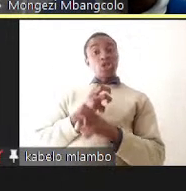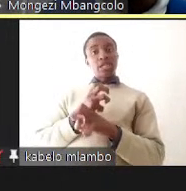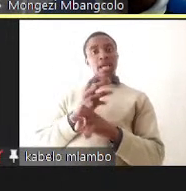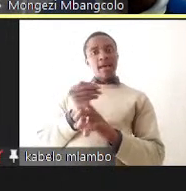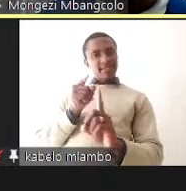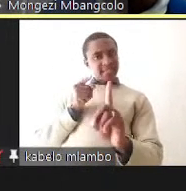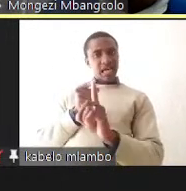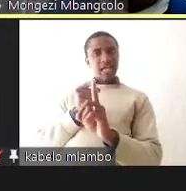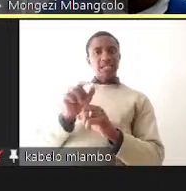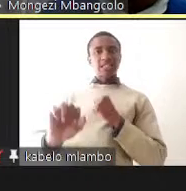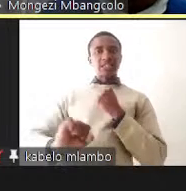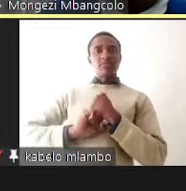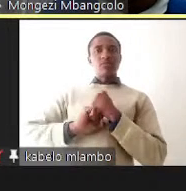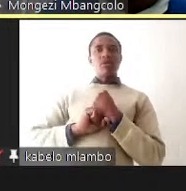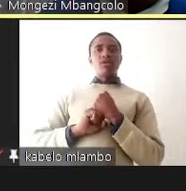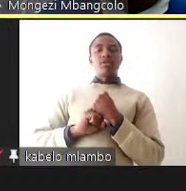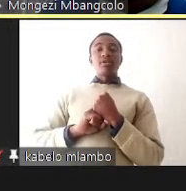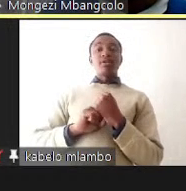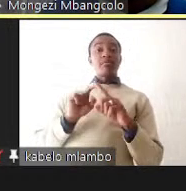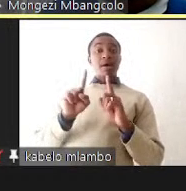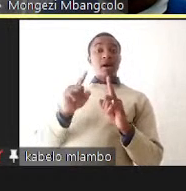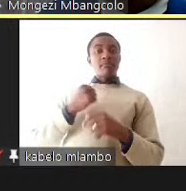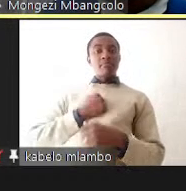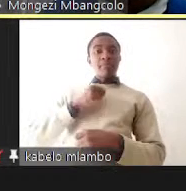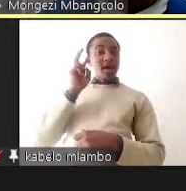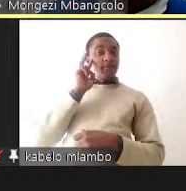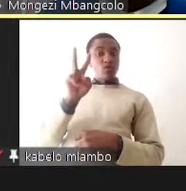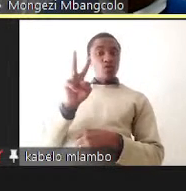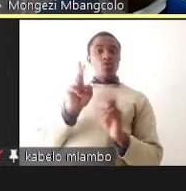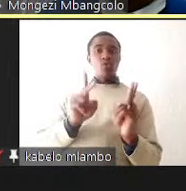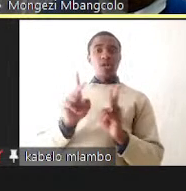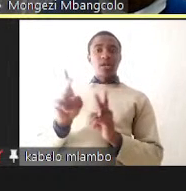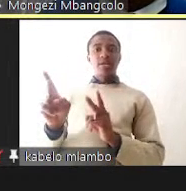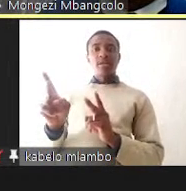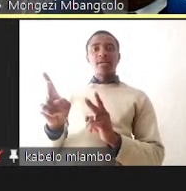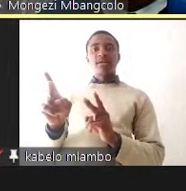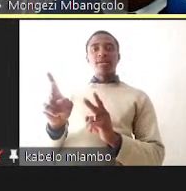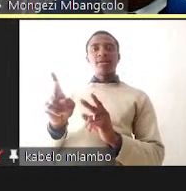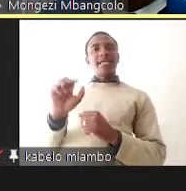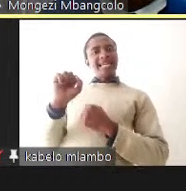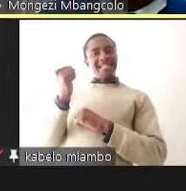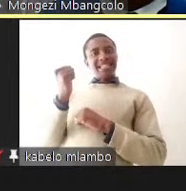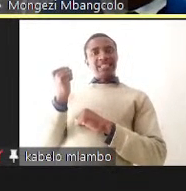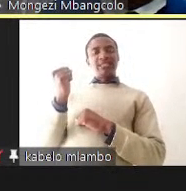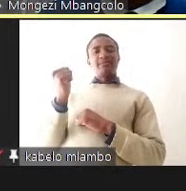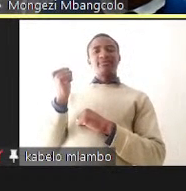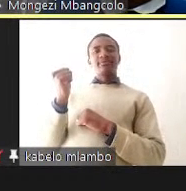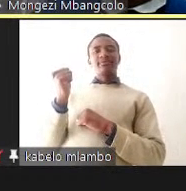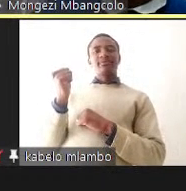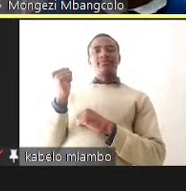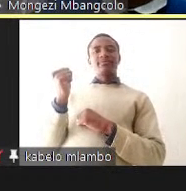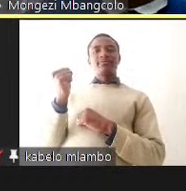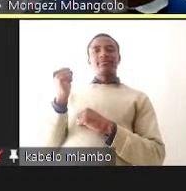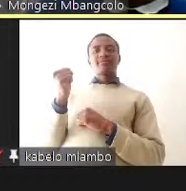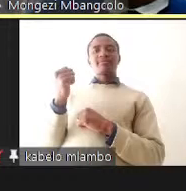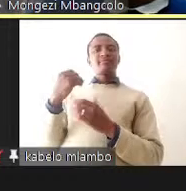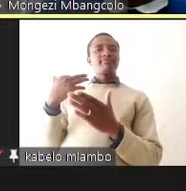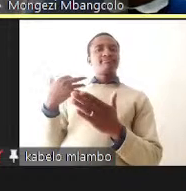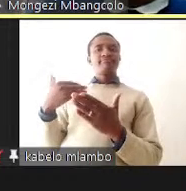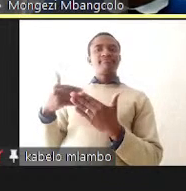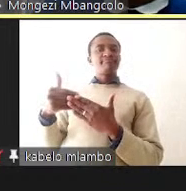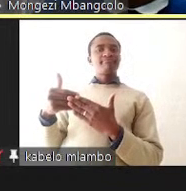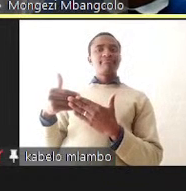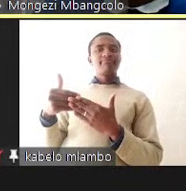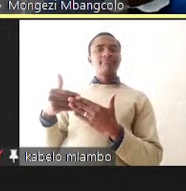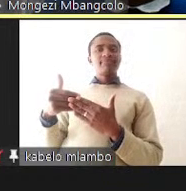far as that. But in my view, again, that industry has always been there,